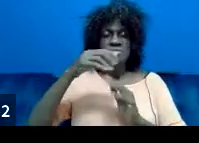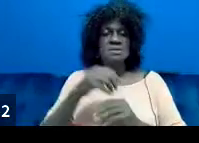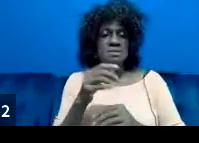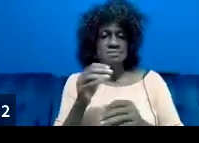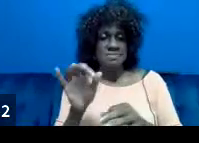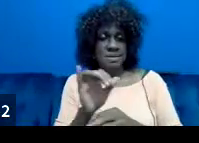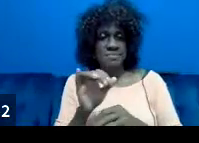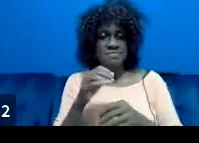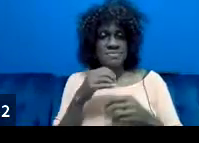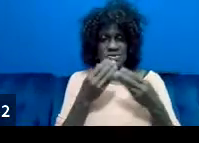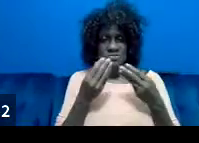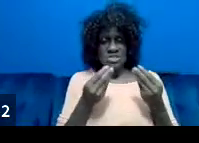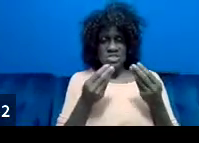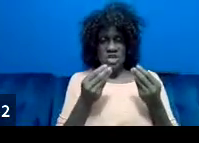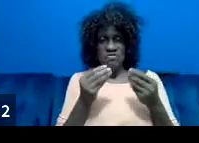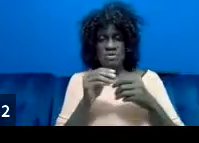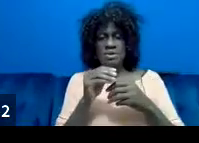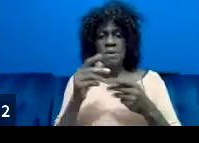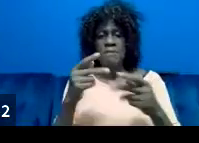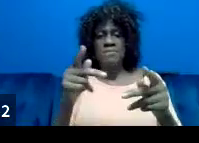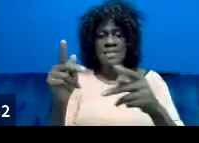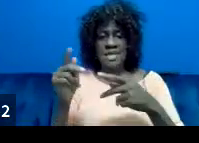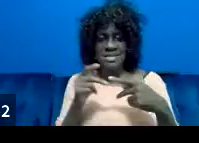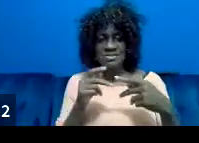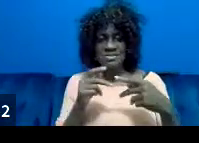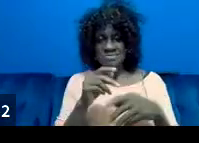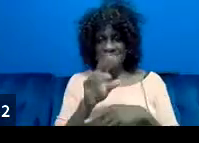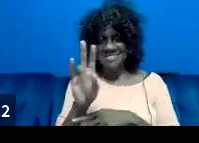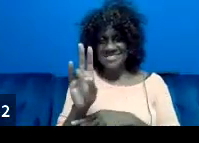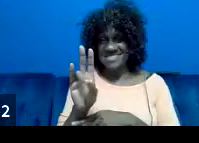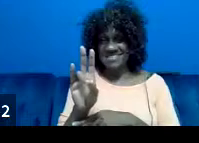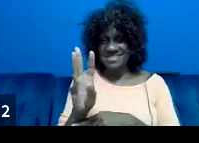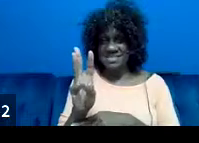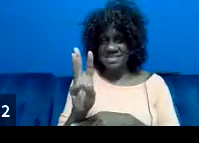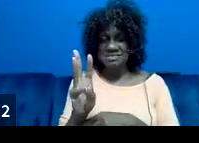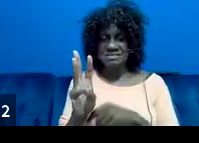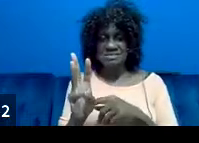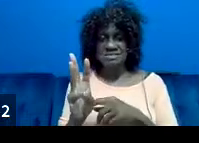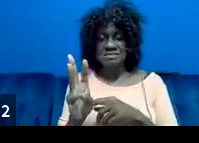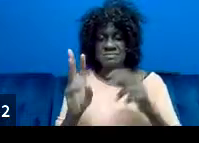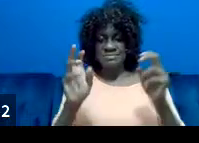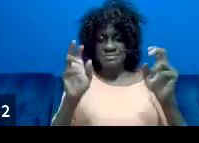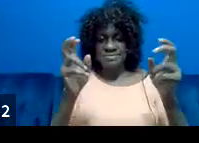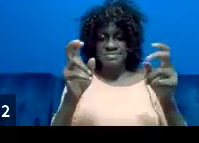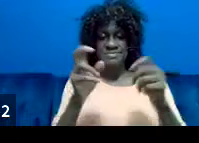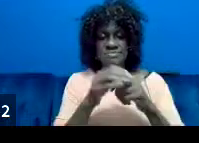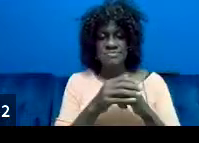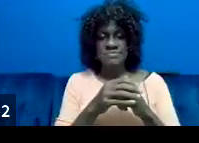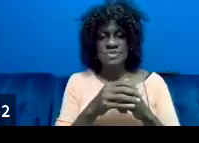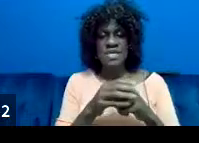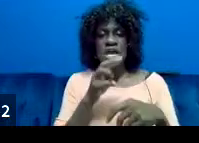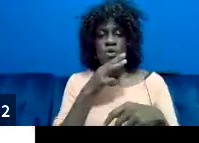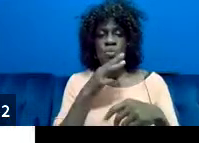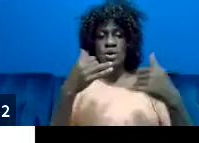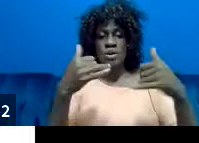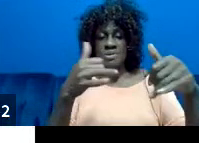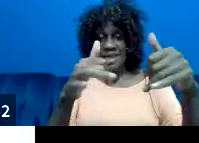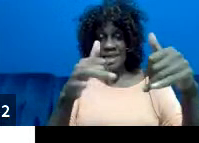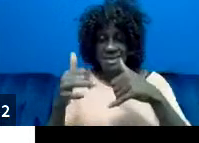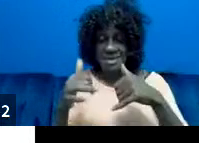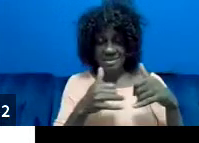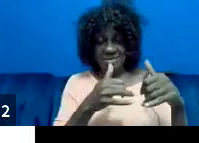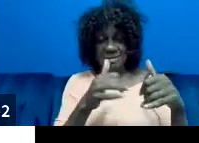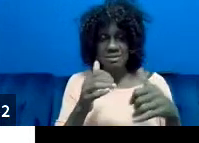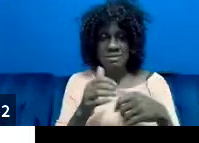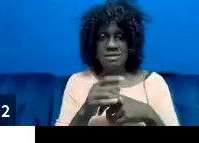into soft contained play structures on slide 76 is my section title, and water play components. We